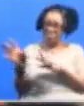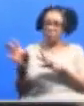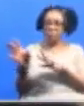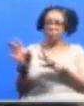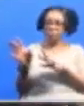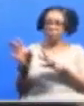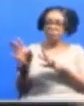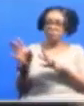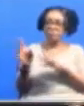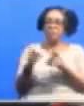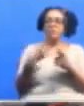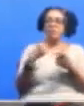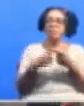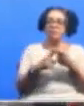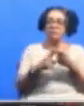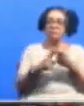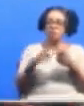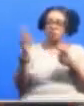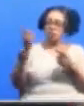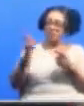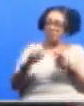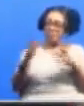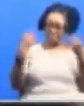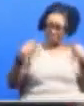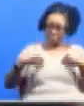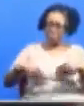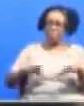ndio utoe uniform kwanza,